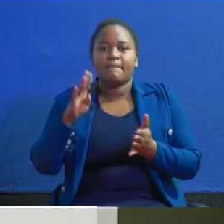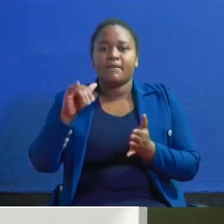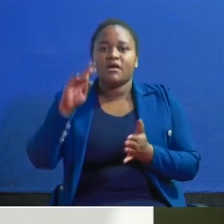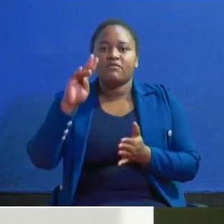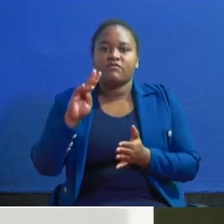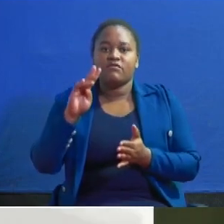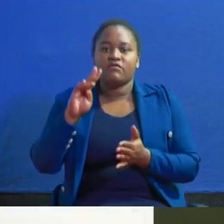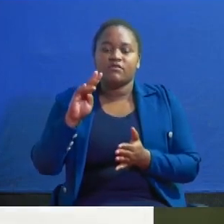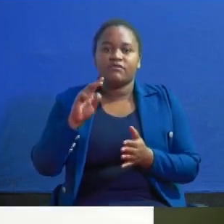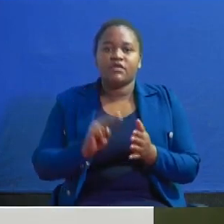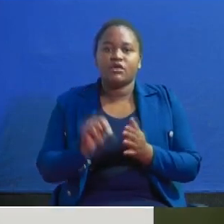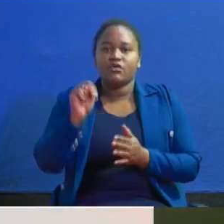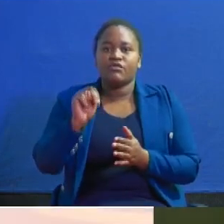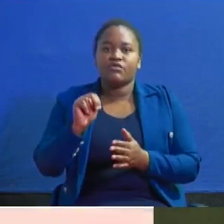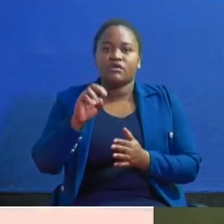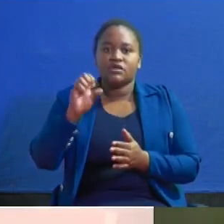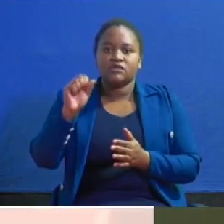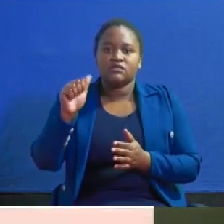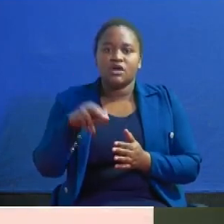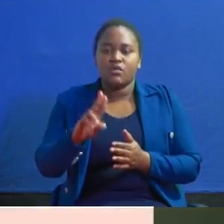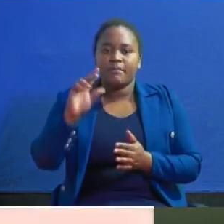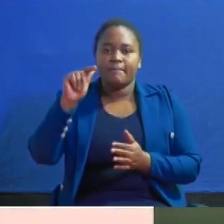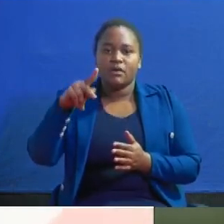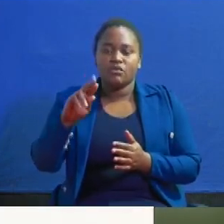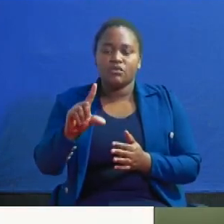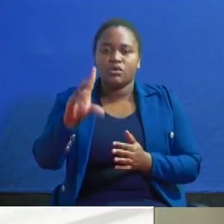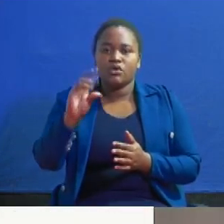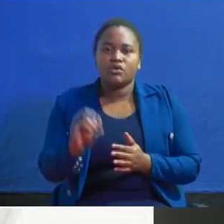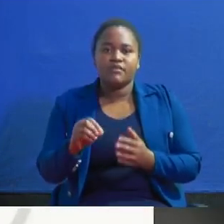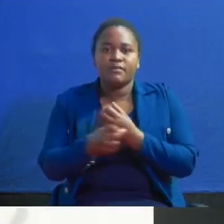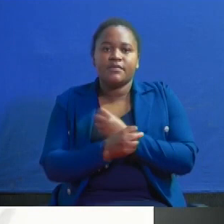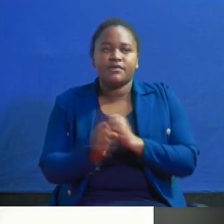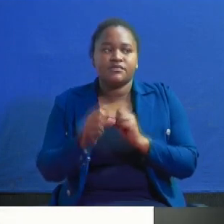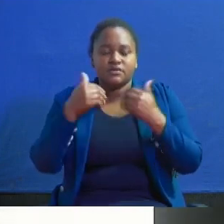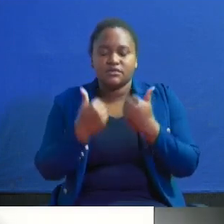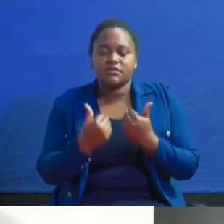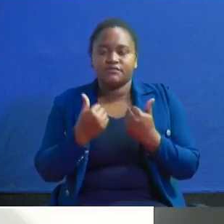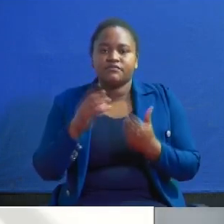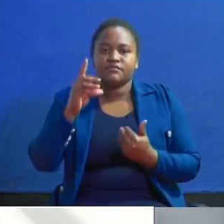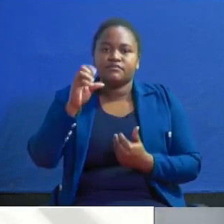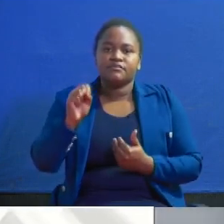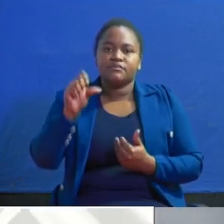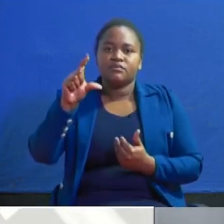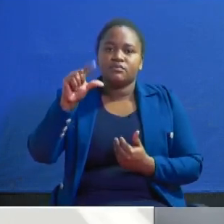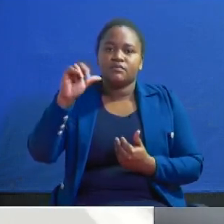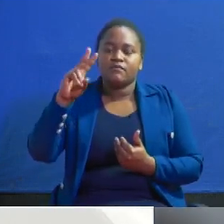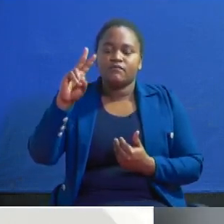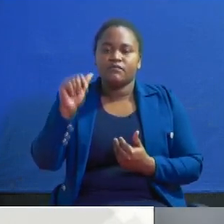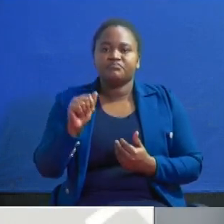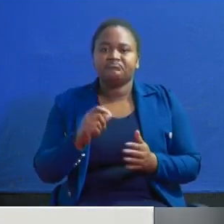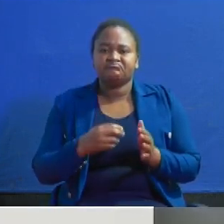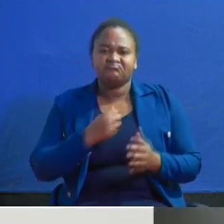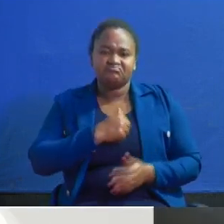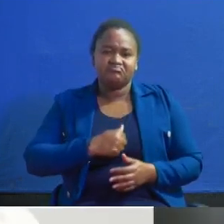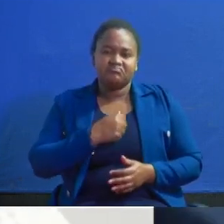Vopas crashed northeast of Sao Paulo. Brazilian President Luiz Inácio Lula da Silva expressing his condolences